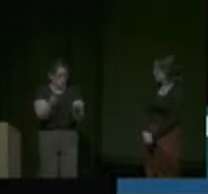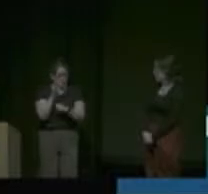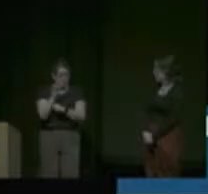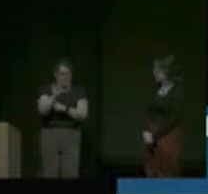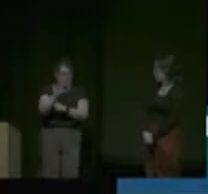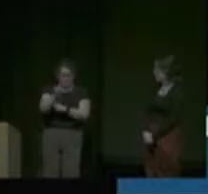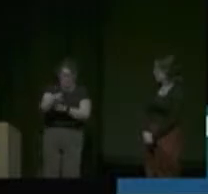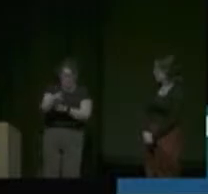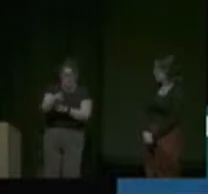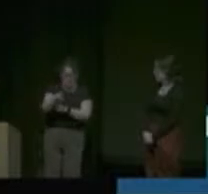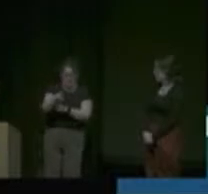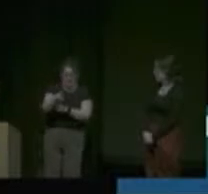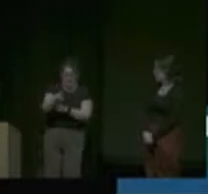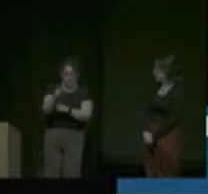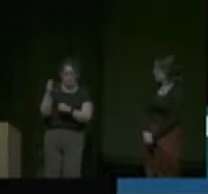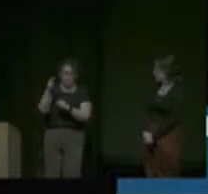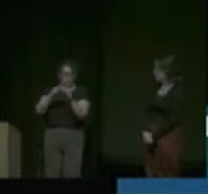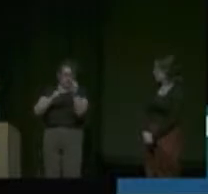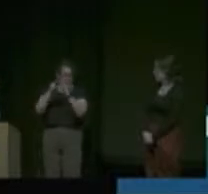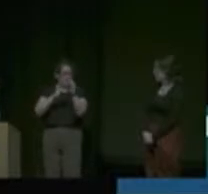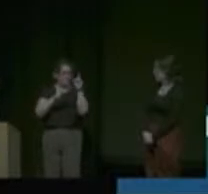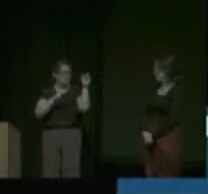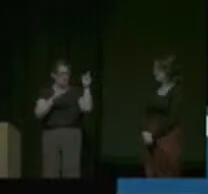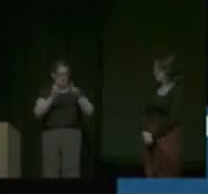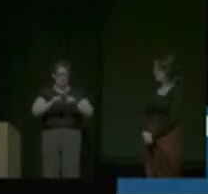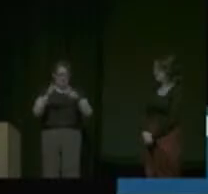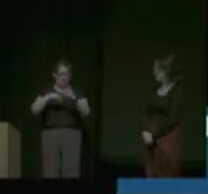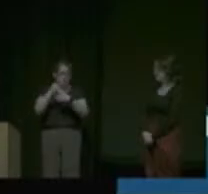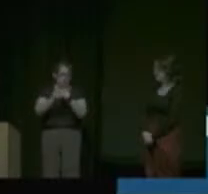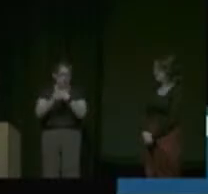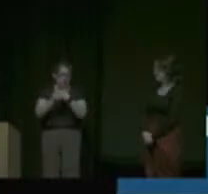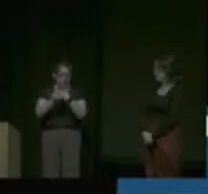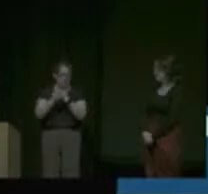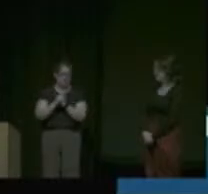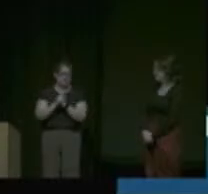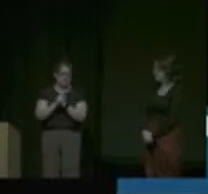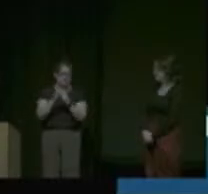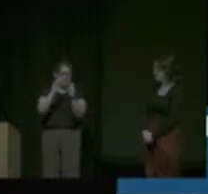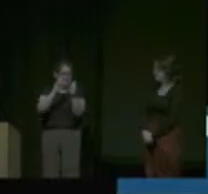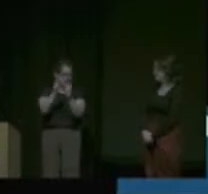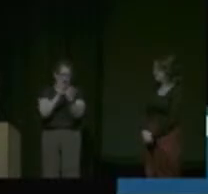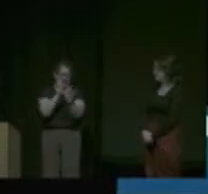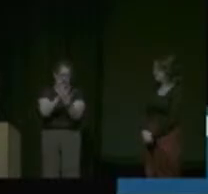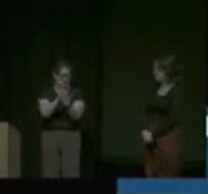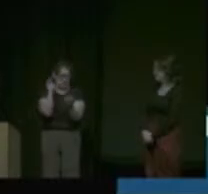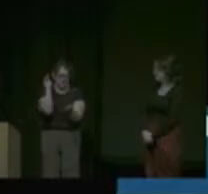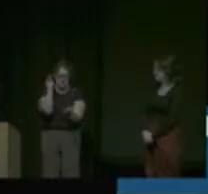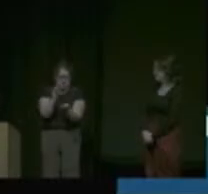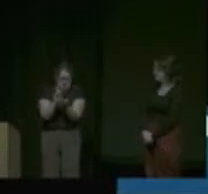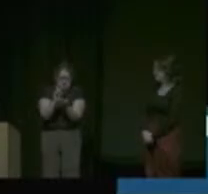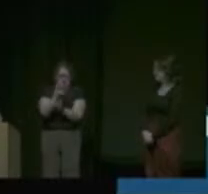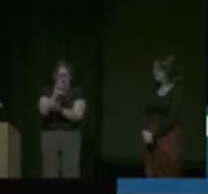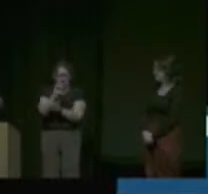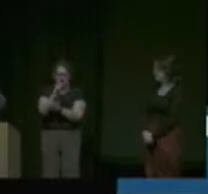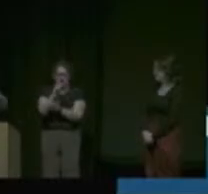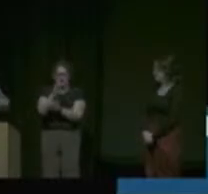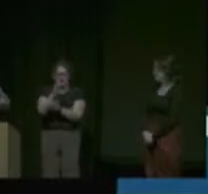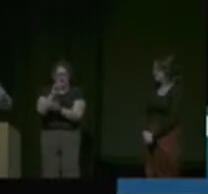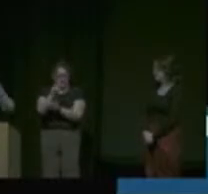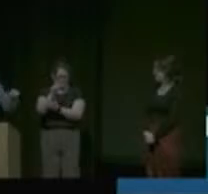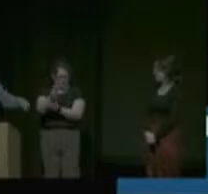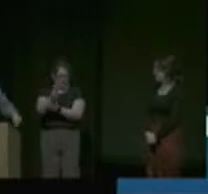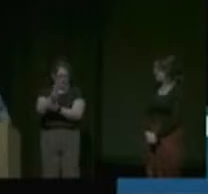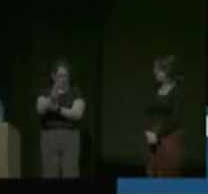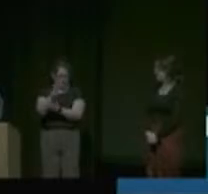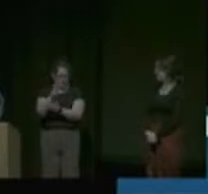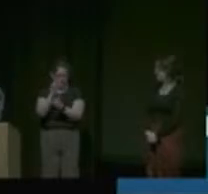needed, we actually built this for a different project. It's a custom, very small excavator that barely drafts anything.